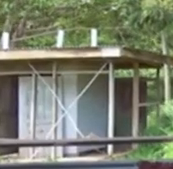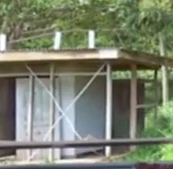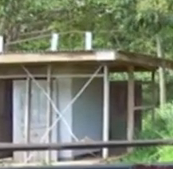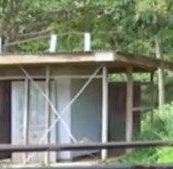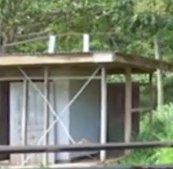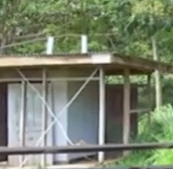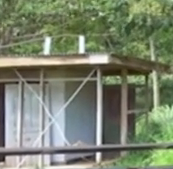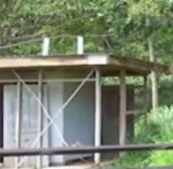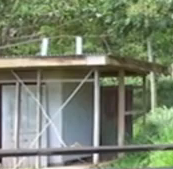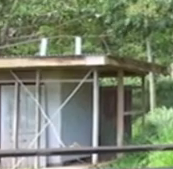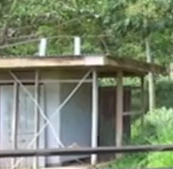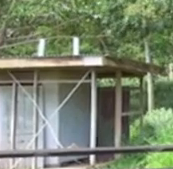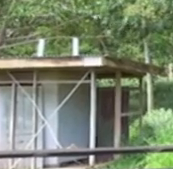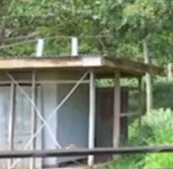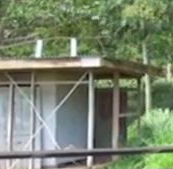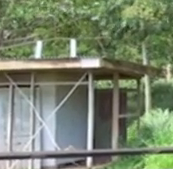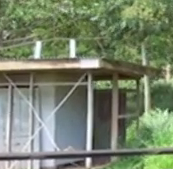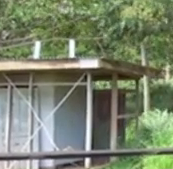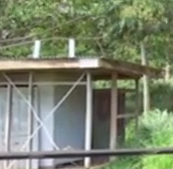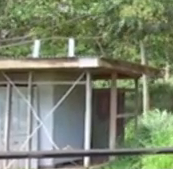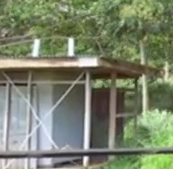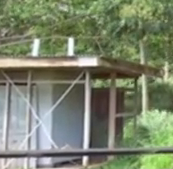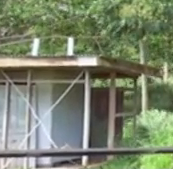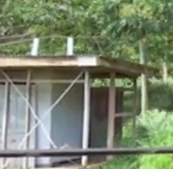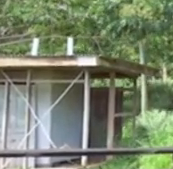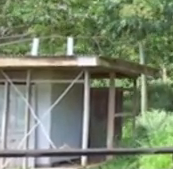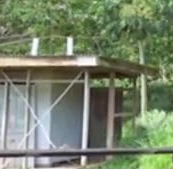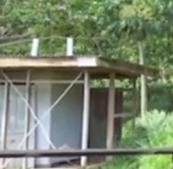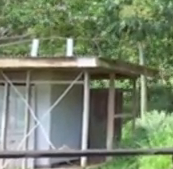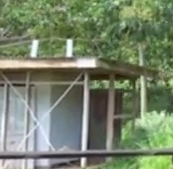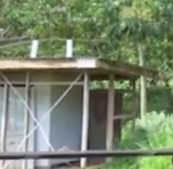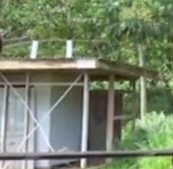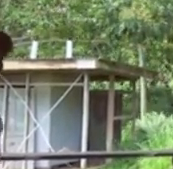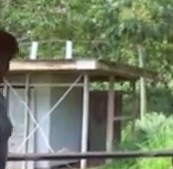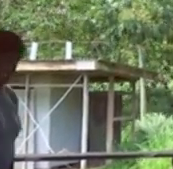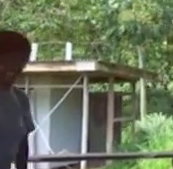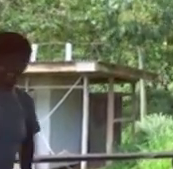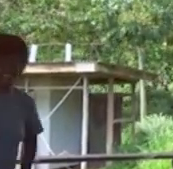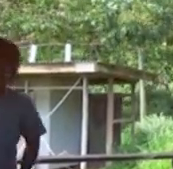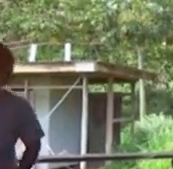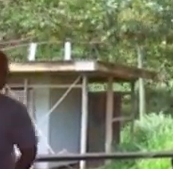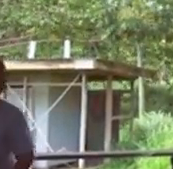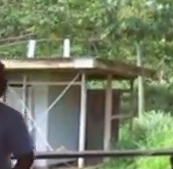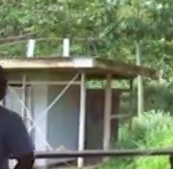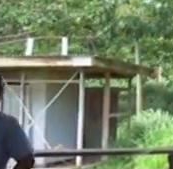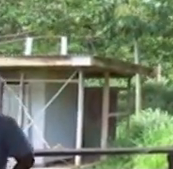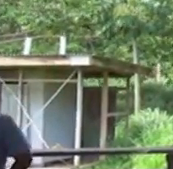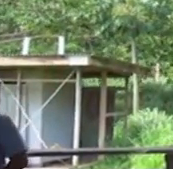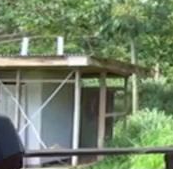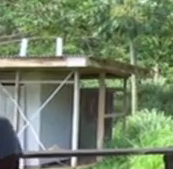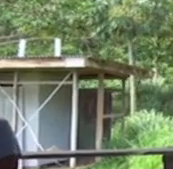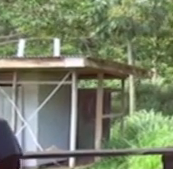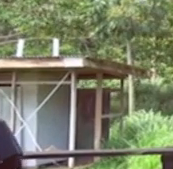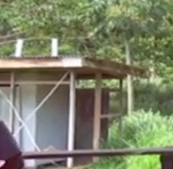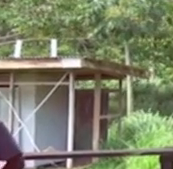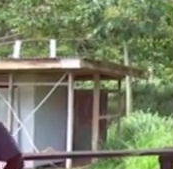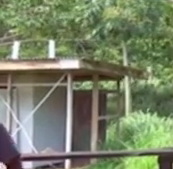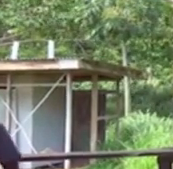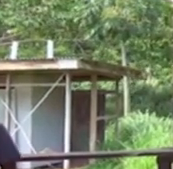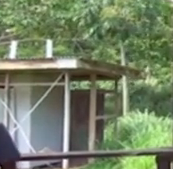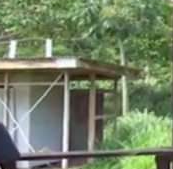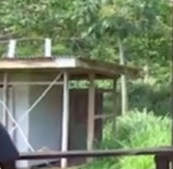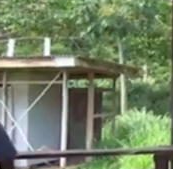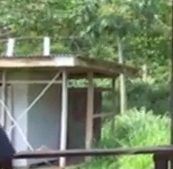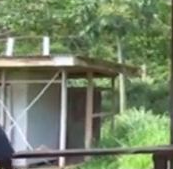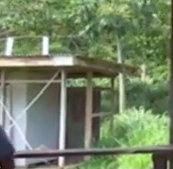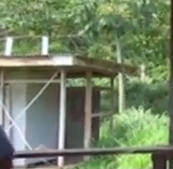Sangre ay tako sa inya na time au tak may na oro na alo may maduaan. May to ale ahi na Radio Fiji 1